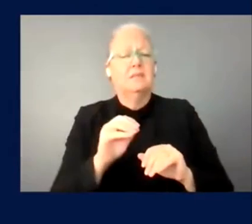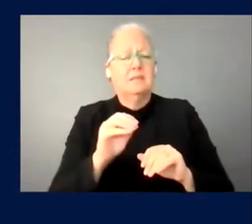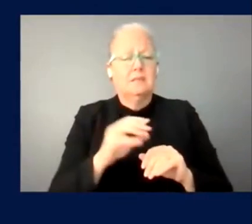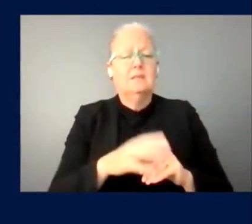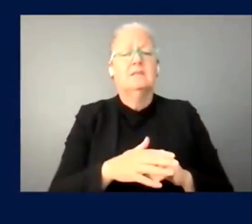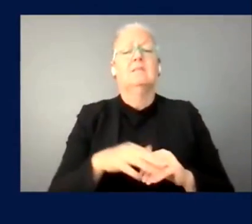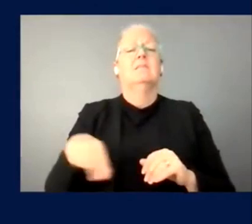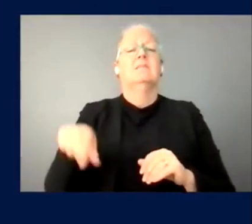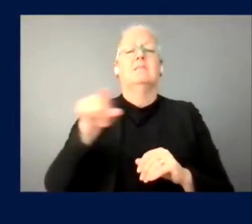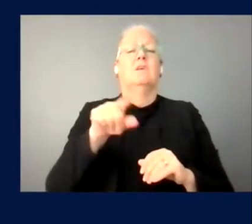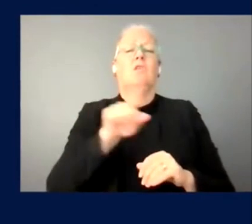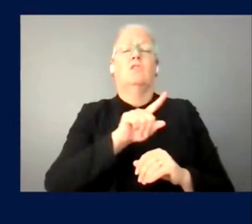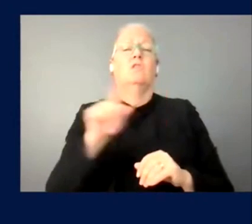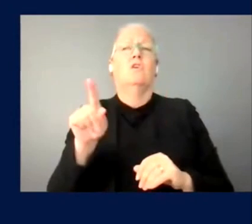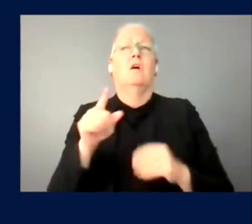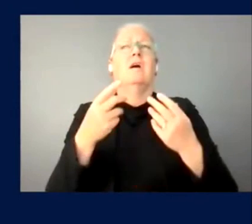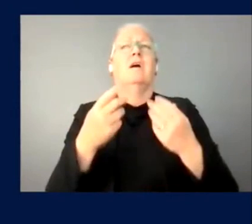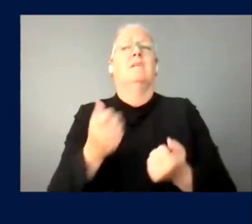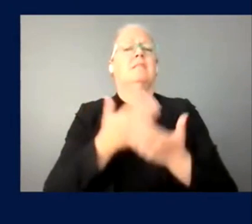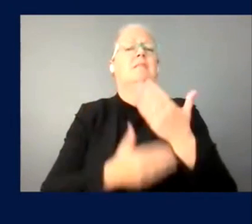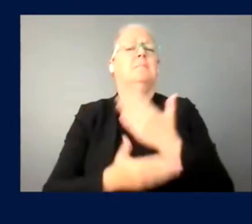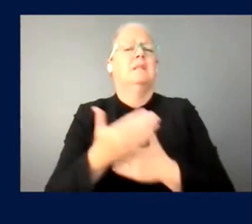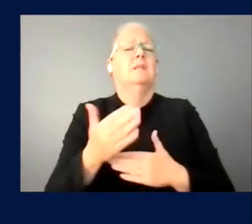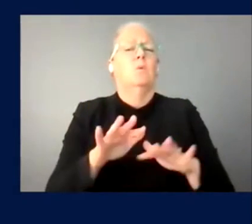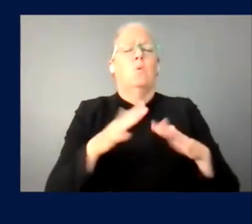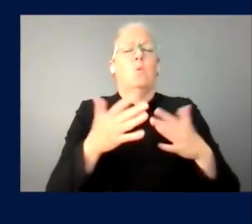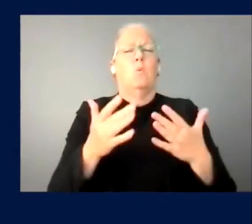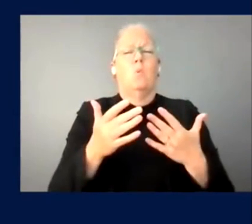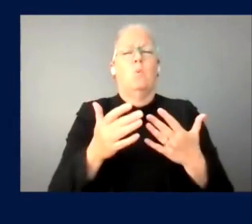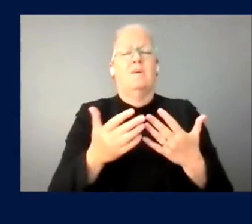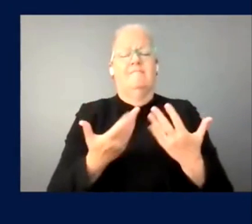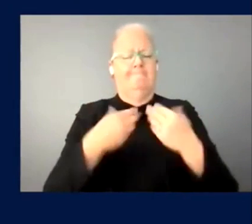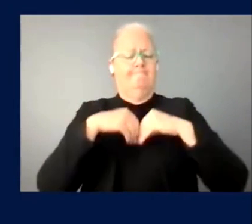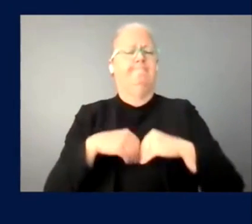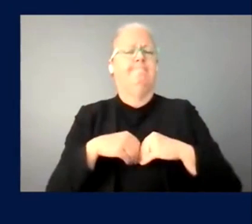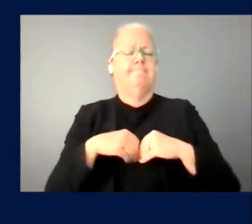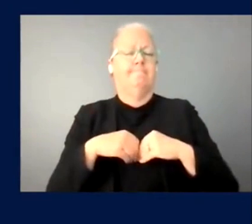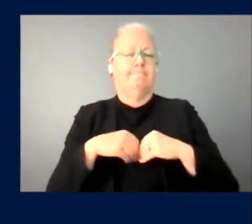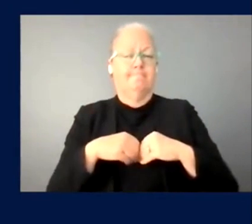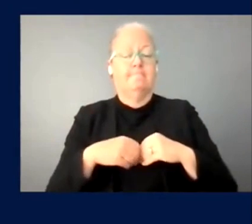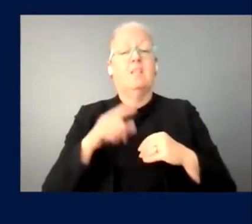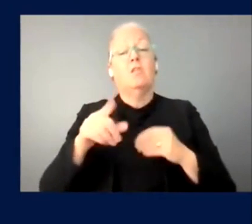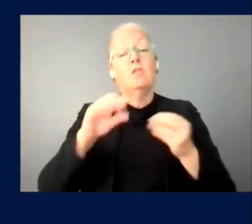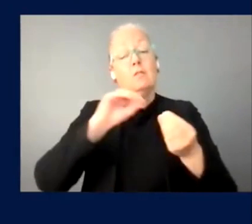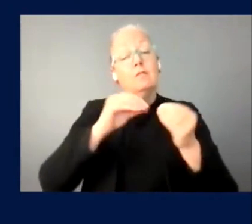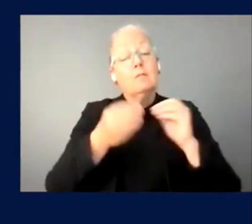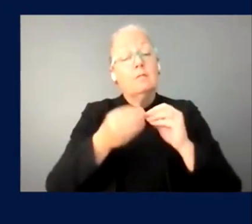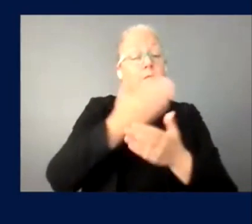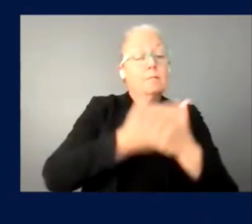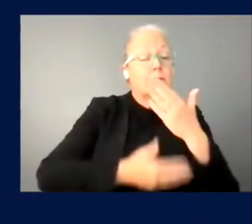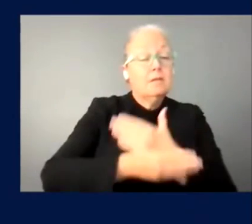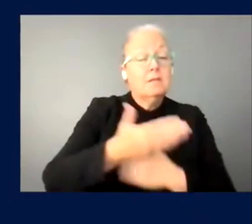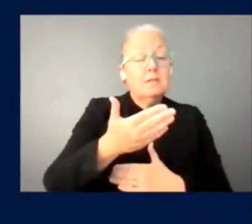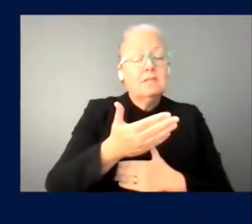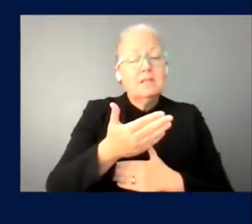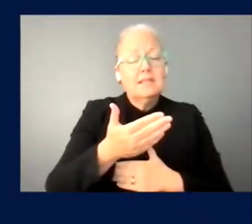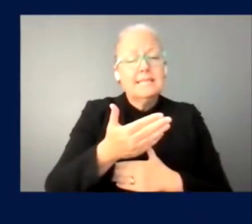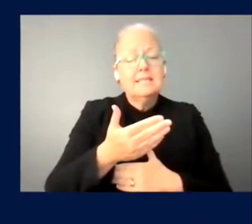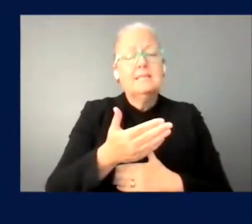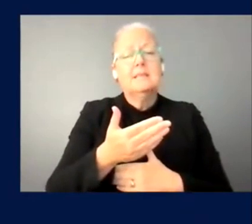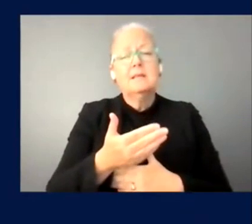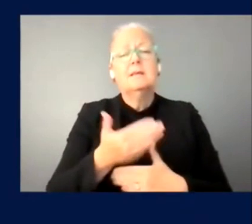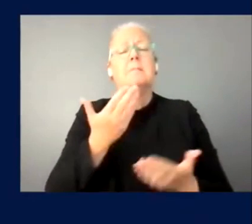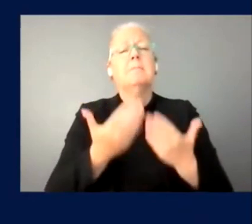or condition. And this is non-visible disabilities or conditions are often not necessarily noticeable by